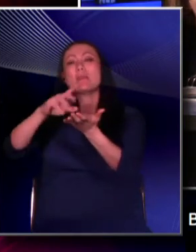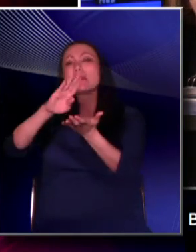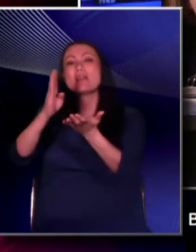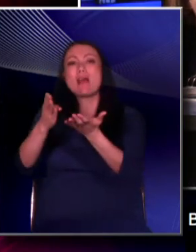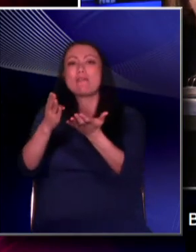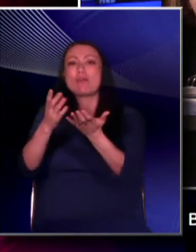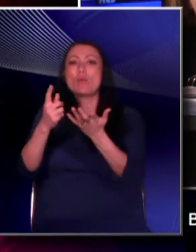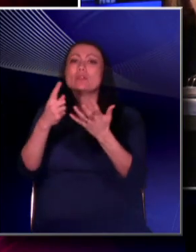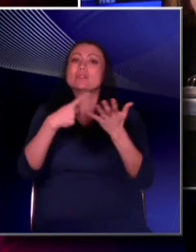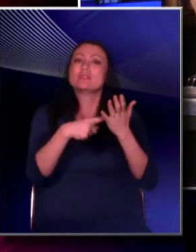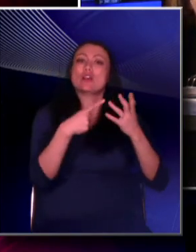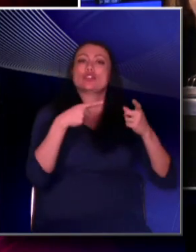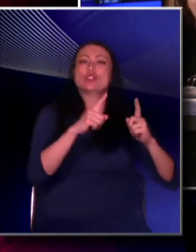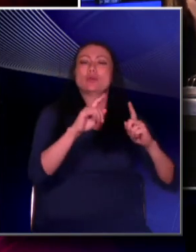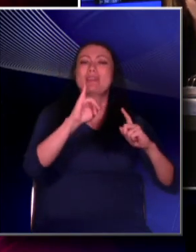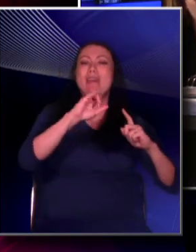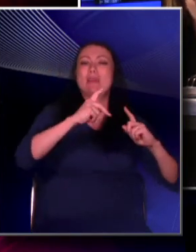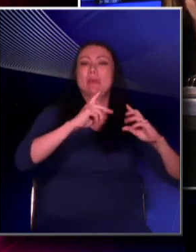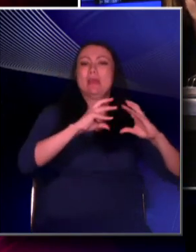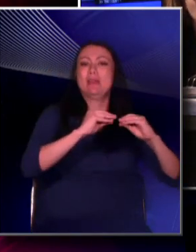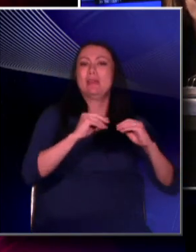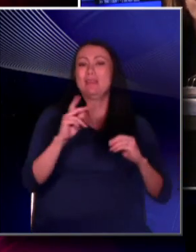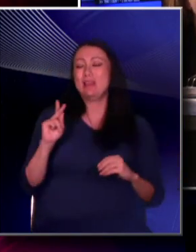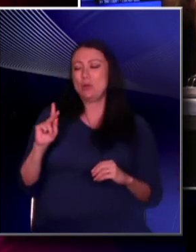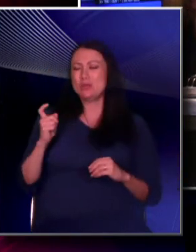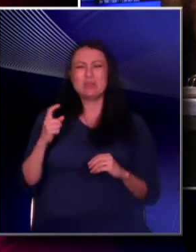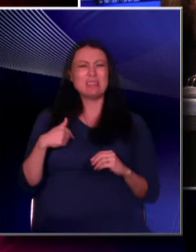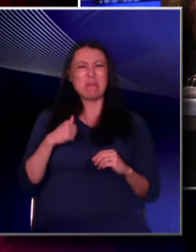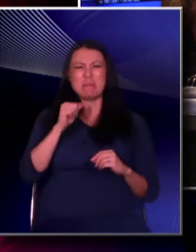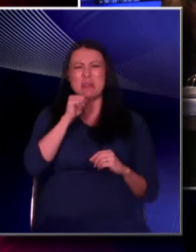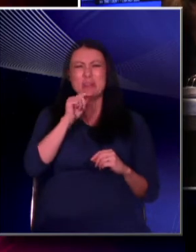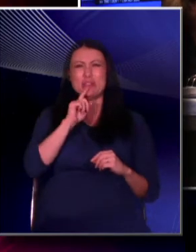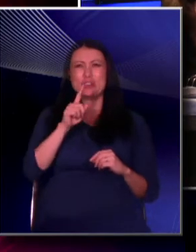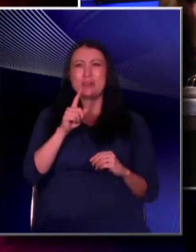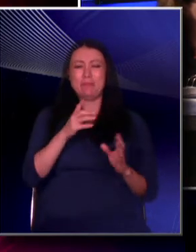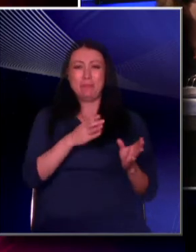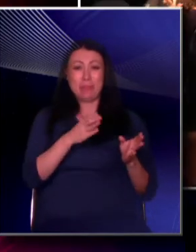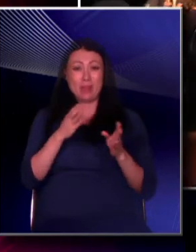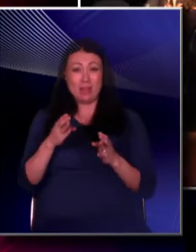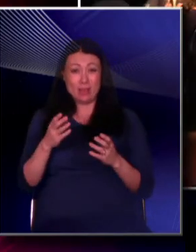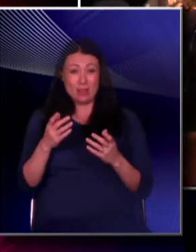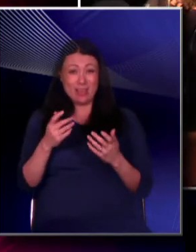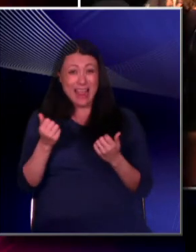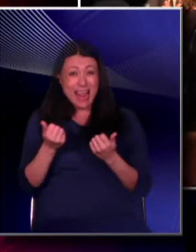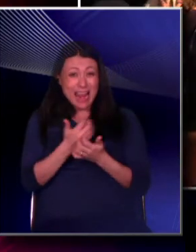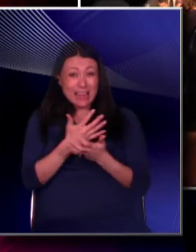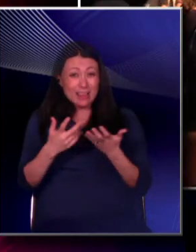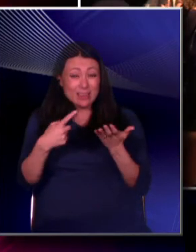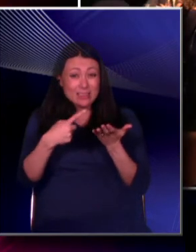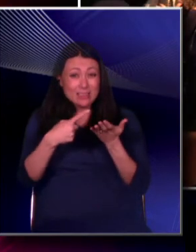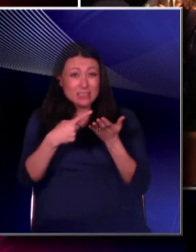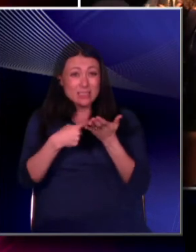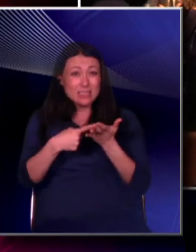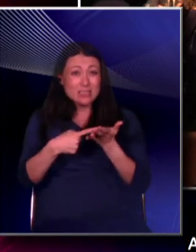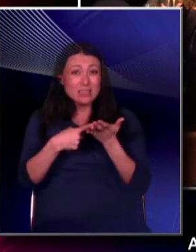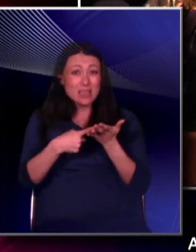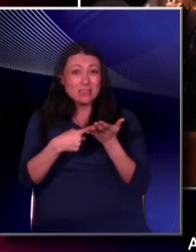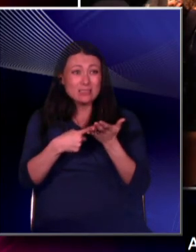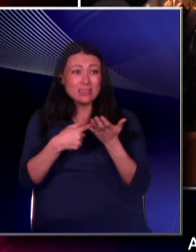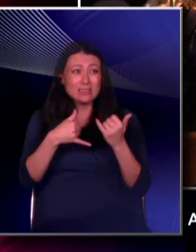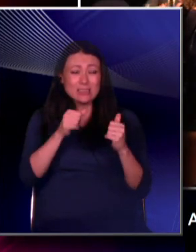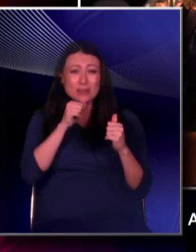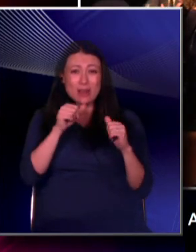That I'm not sure. Can I ask a quick question? Shouldn't anything that's discussed and still not done